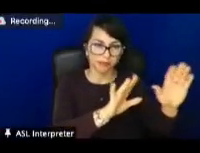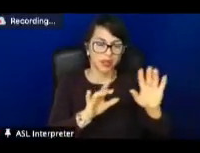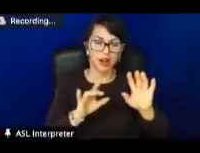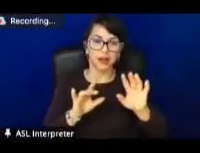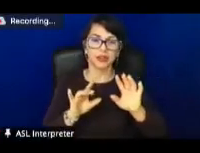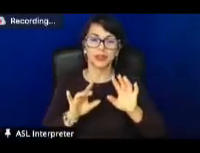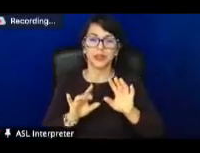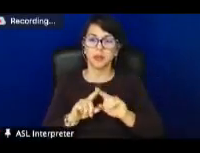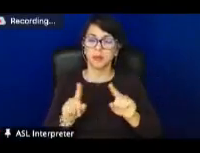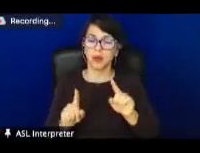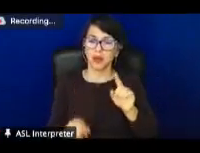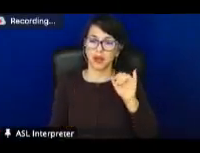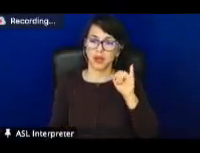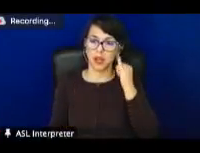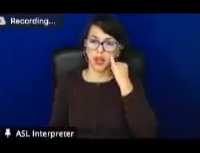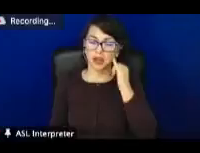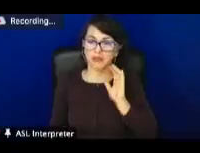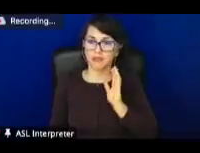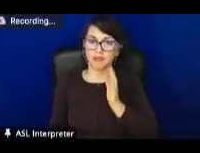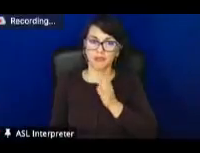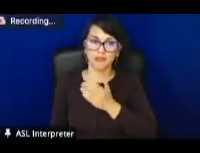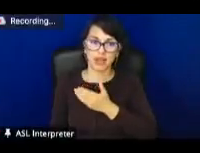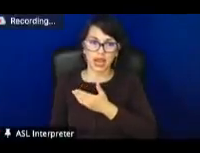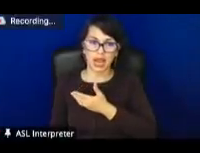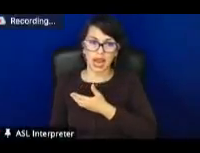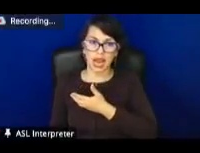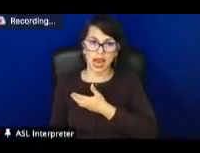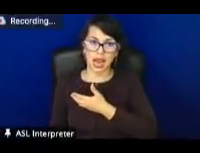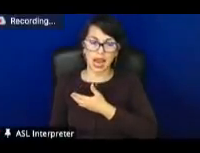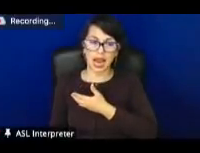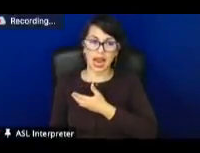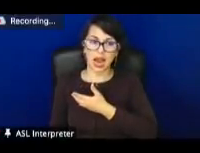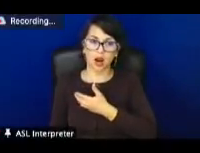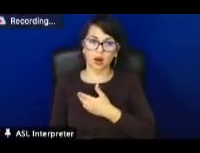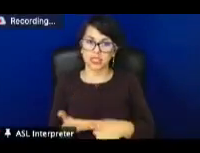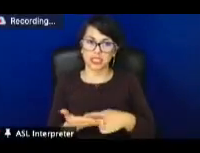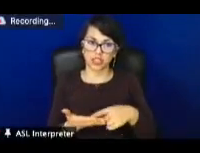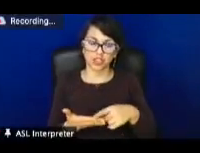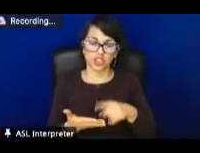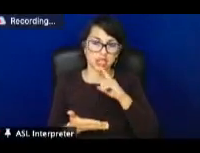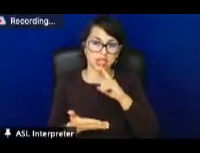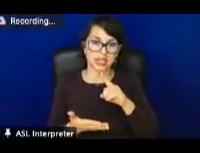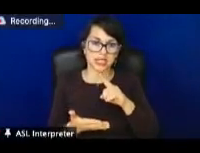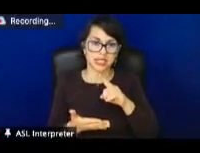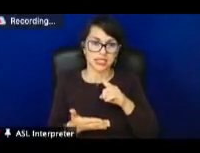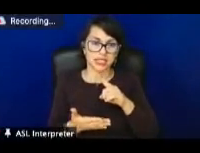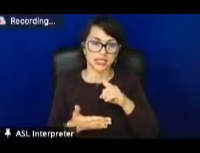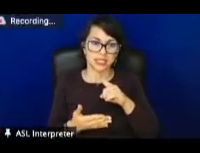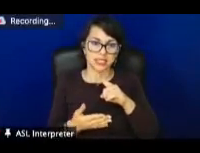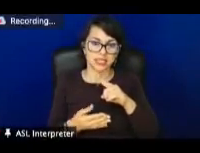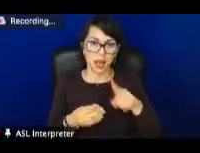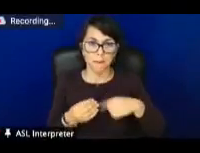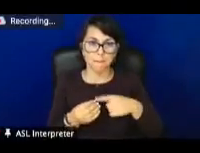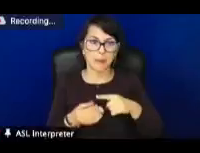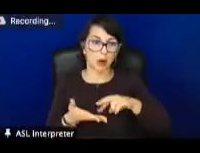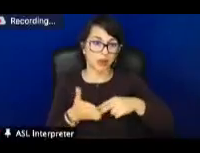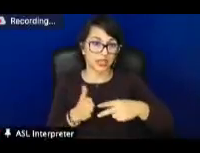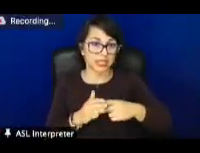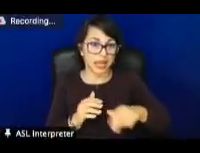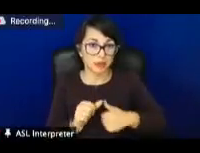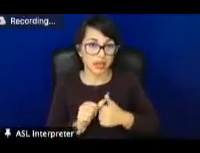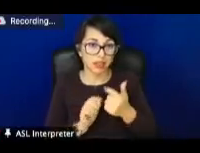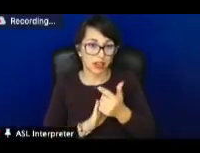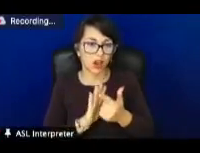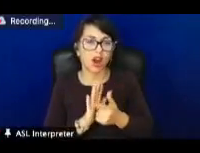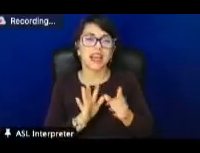of a law, or our intent when we were doing outreach and all that, I think we need to be consistent, and we know what the intent of